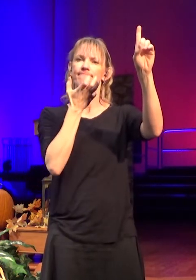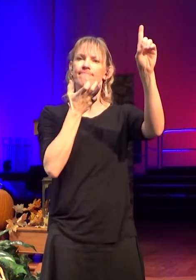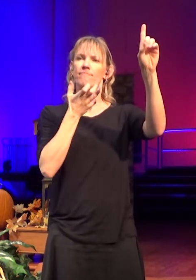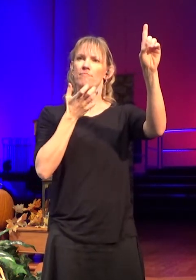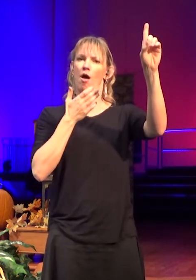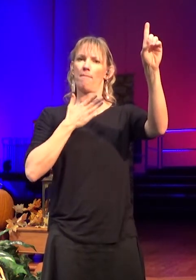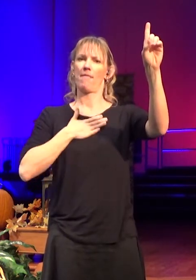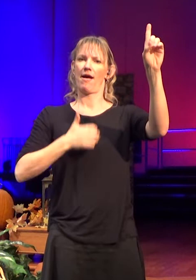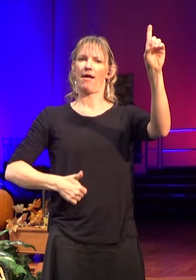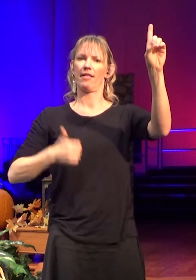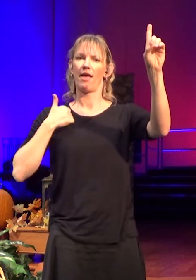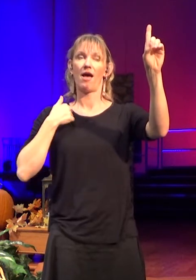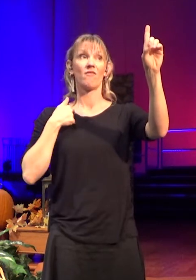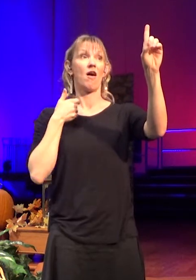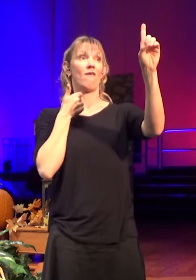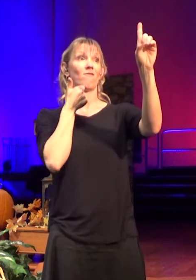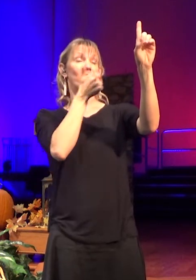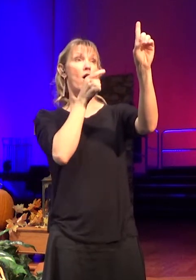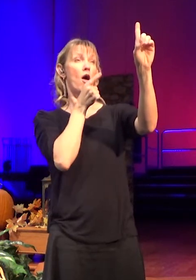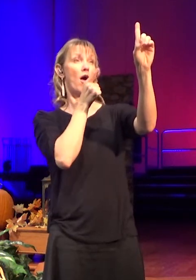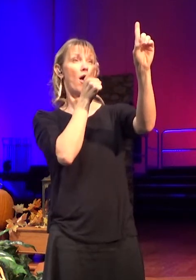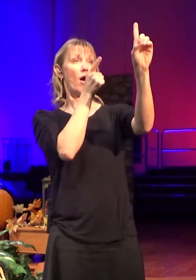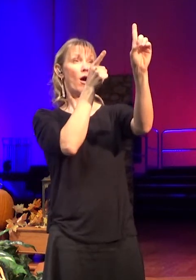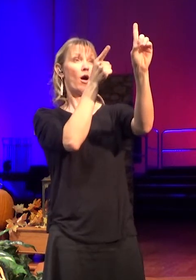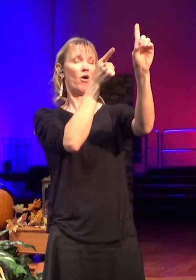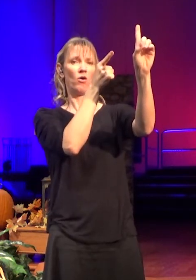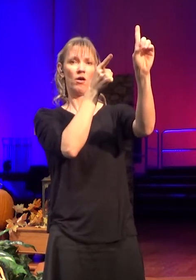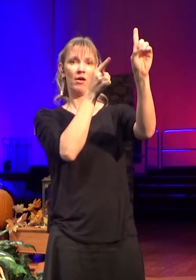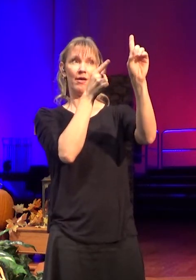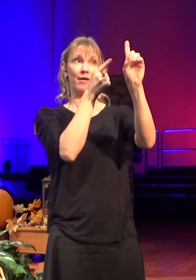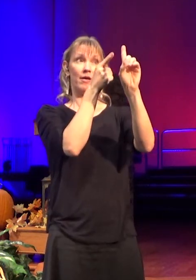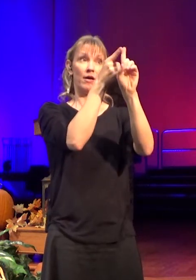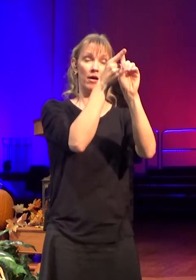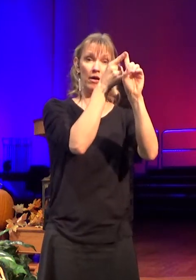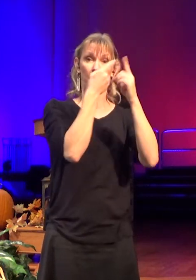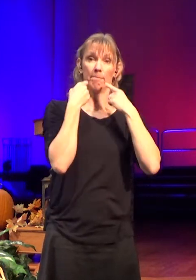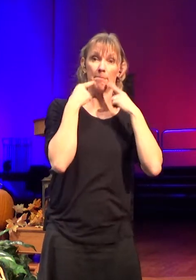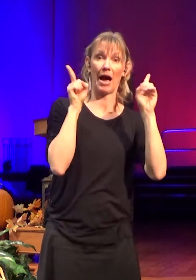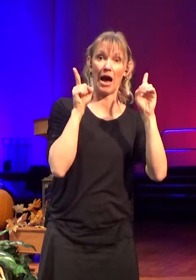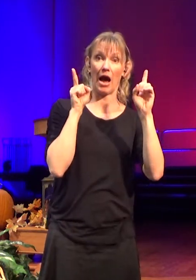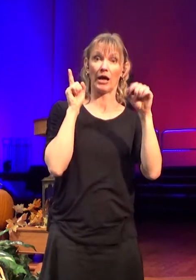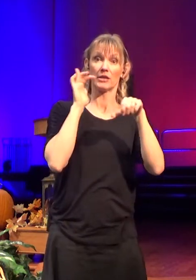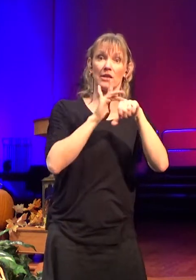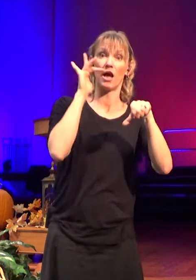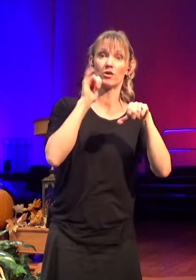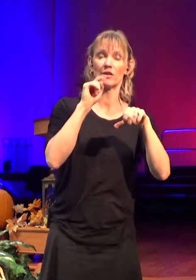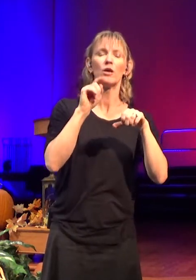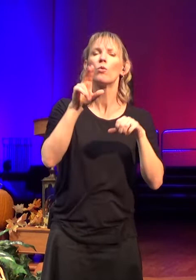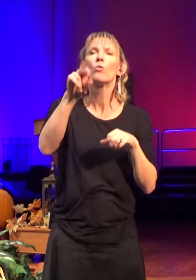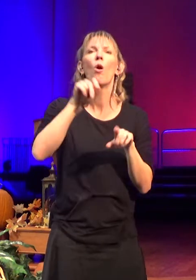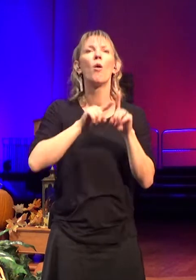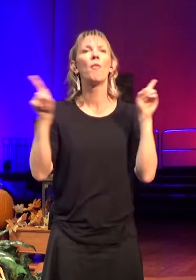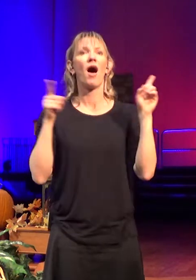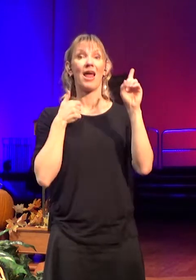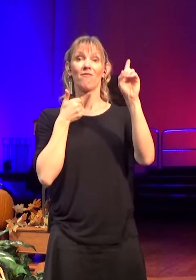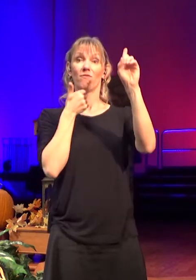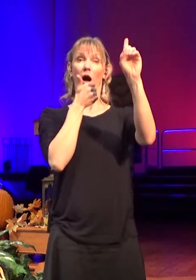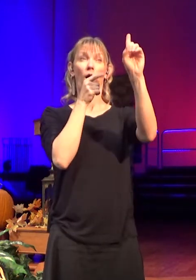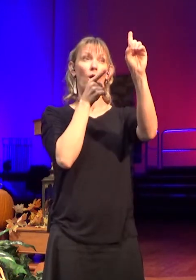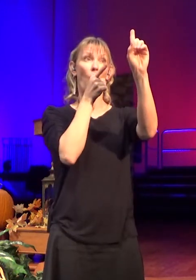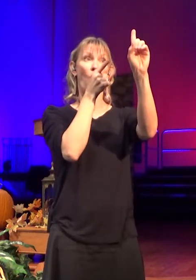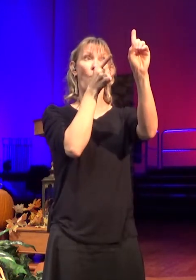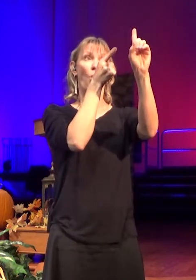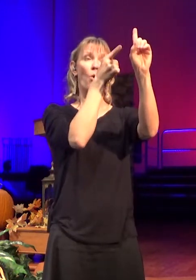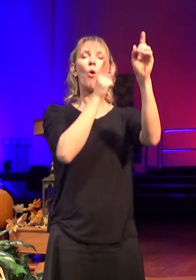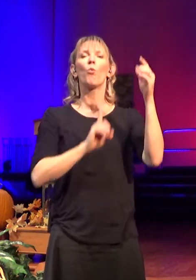want to seek and realize in my life. And by following that, what happens is I never reach the star. You don't need to reach the star. But in